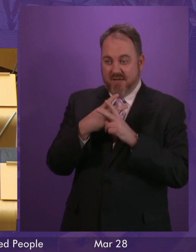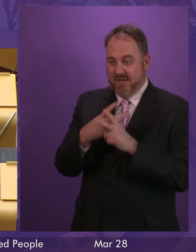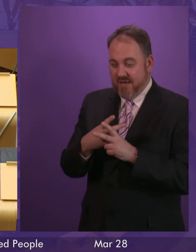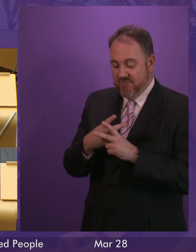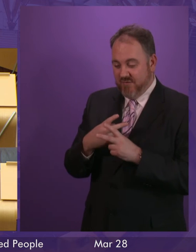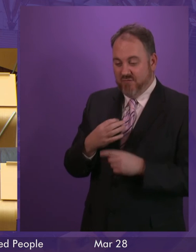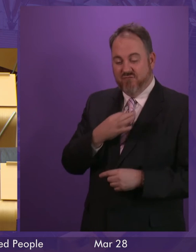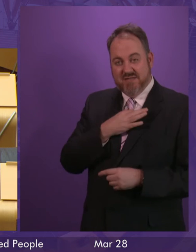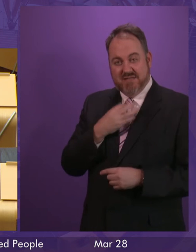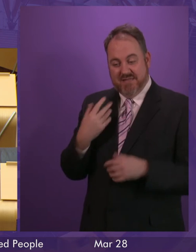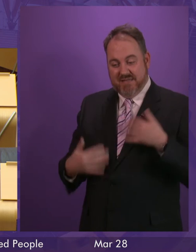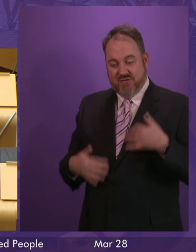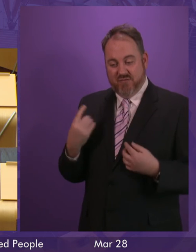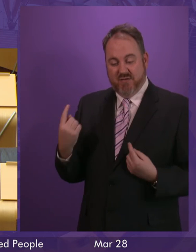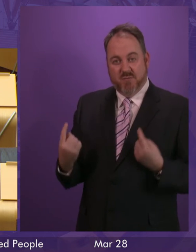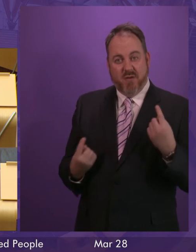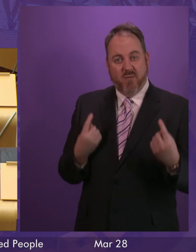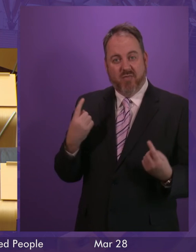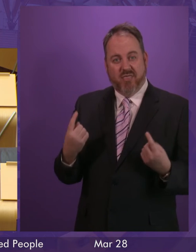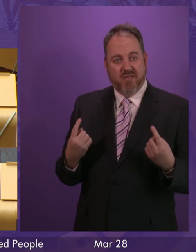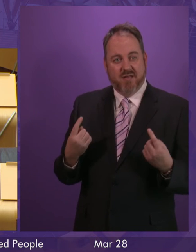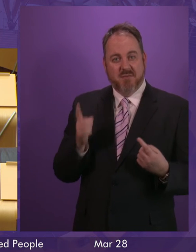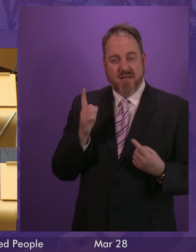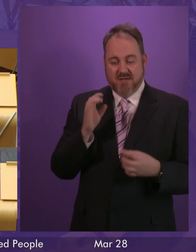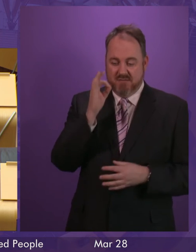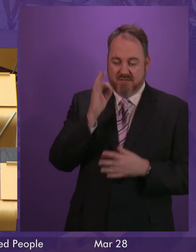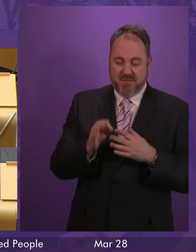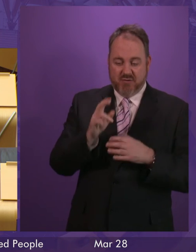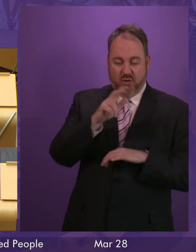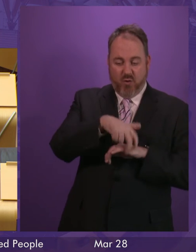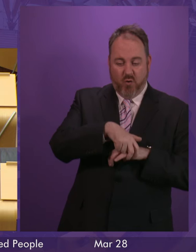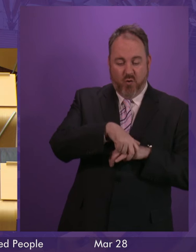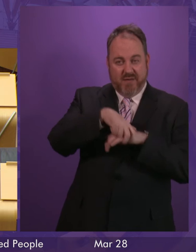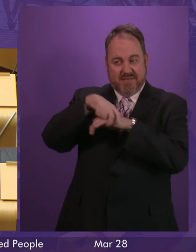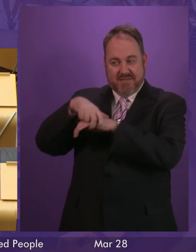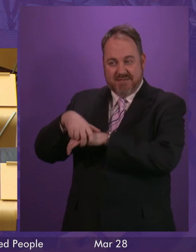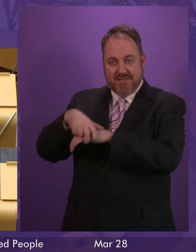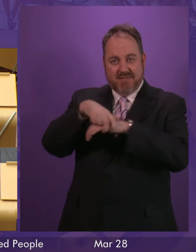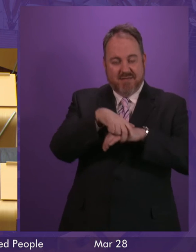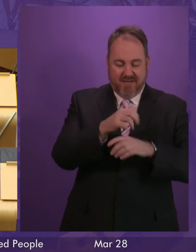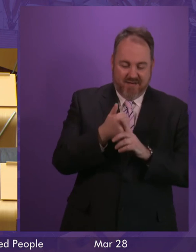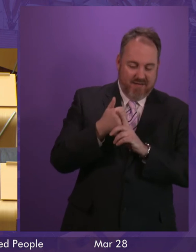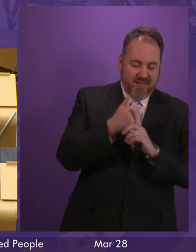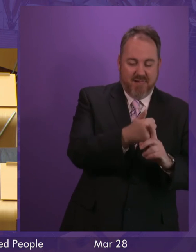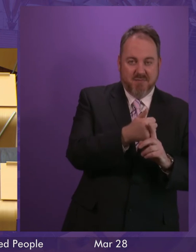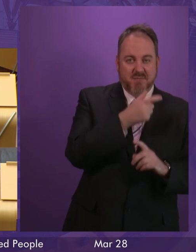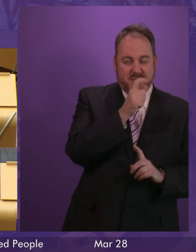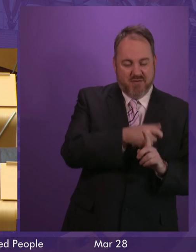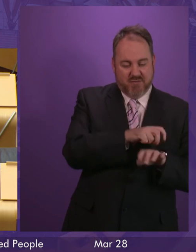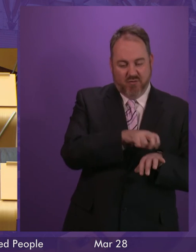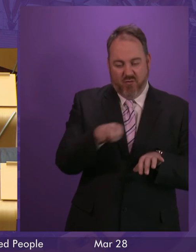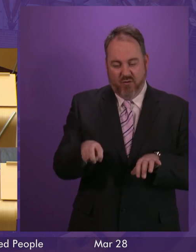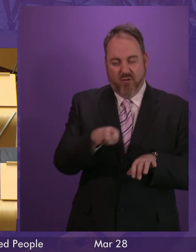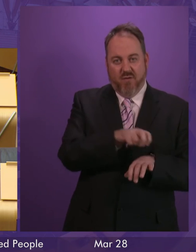And a hoist can safely transfer the person onto the changing bench or toilet. And to date in Scotland,